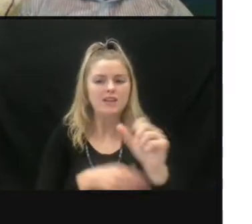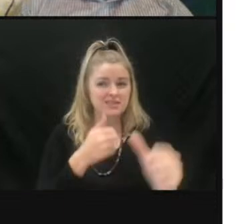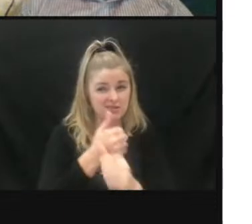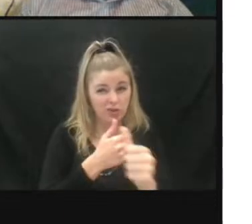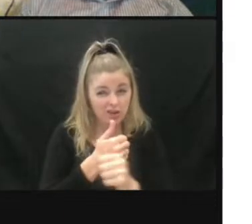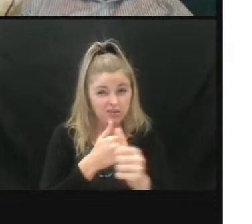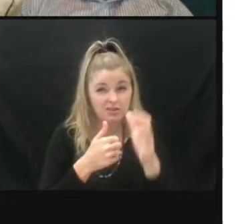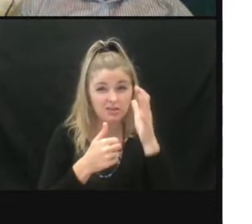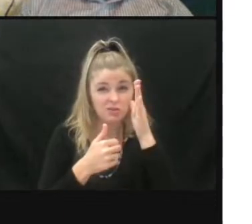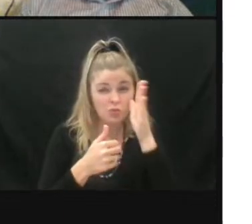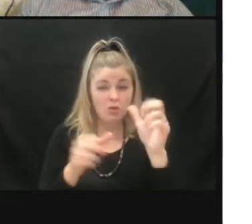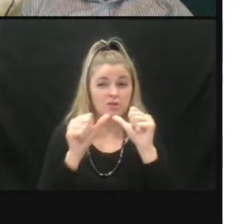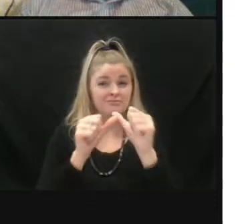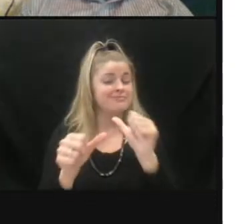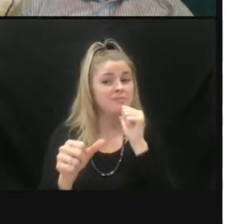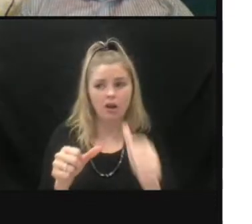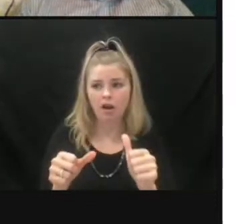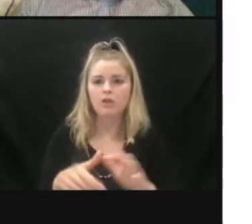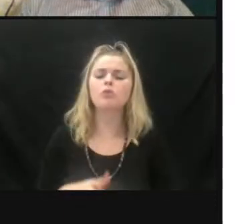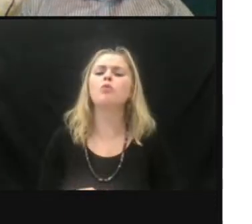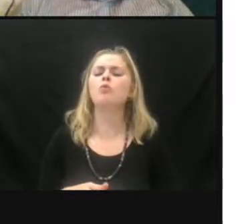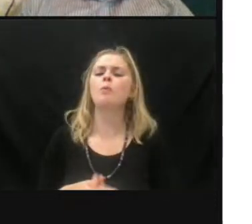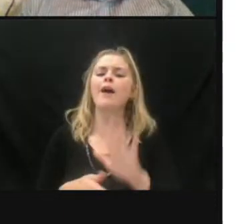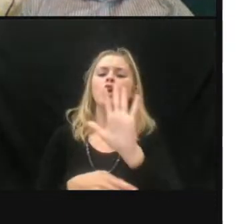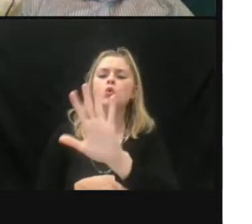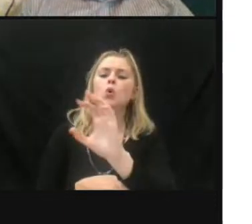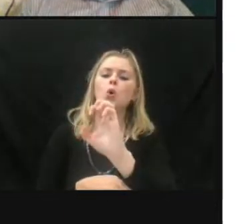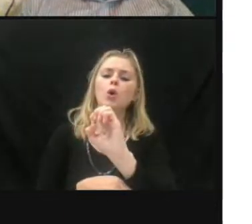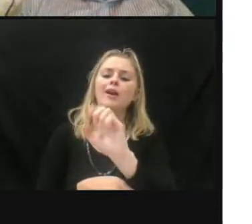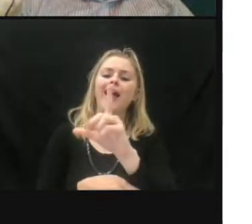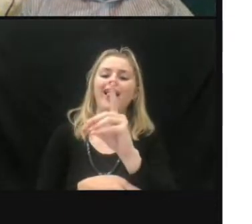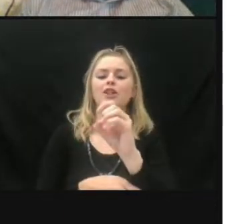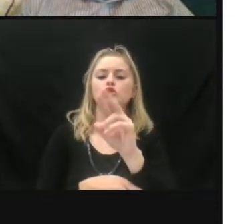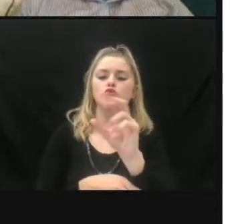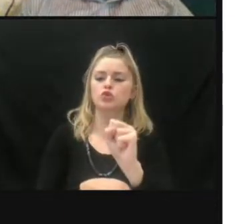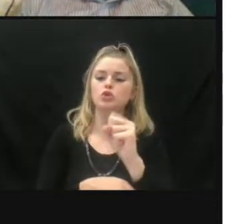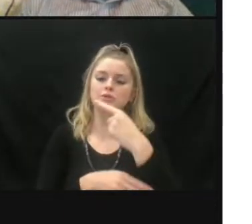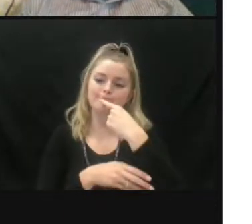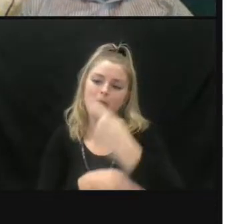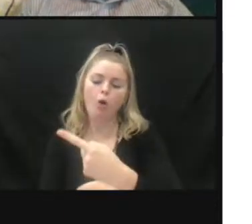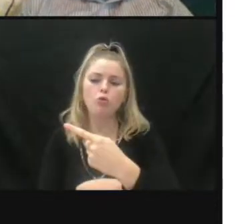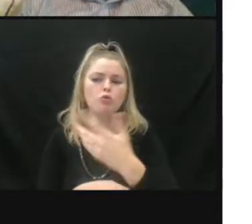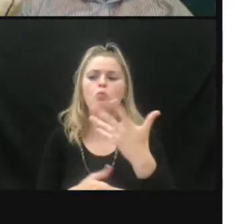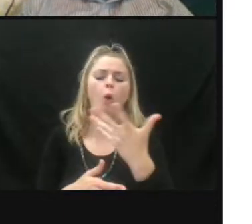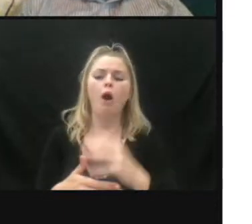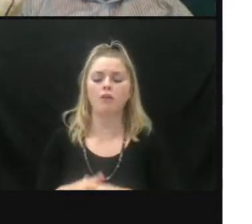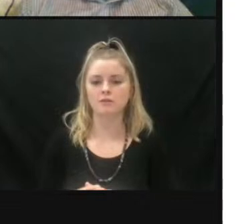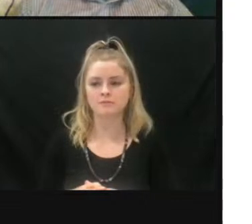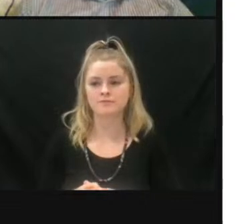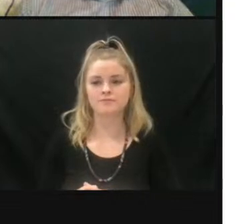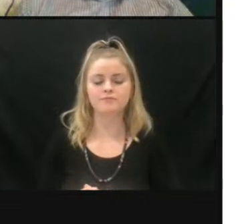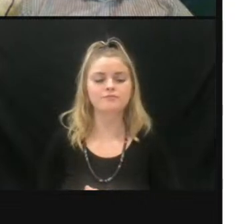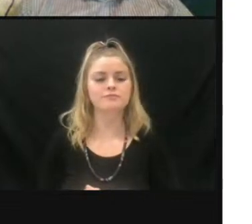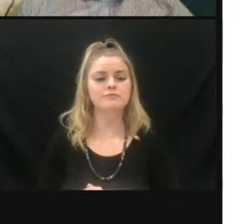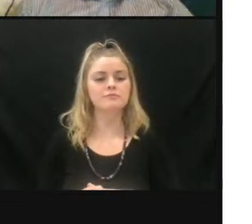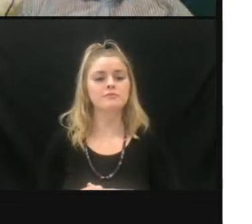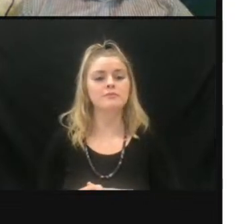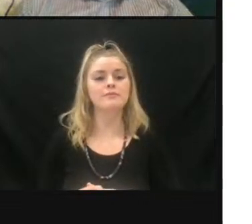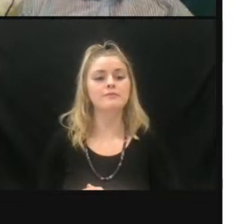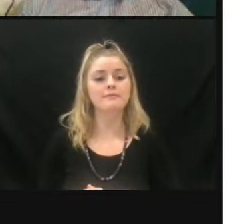remember your elders telling you? If you could have one wish granted for the future of your community, what would it be? And